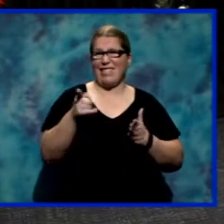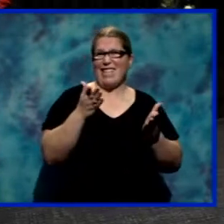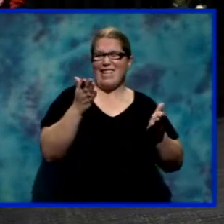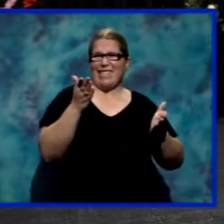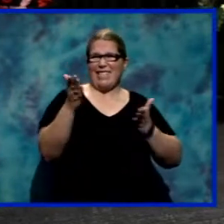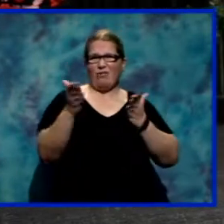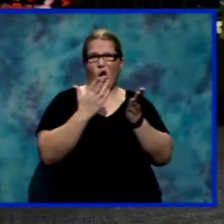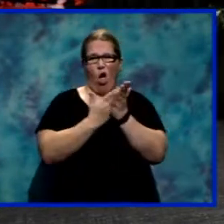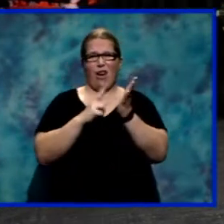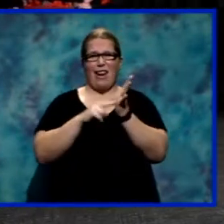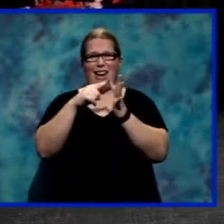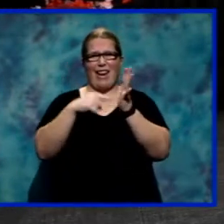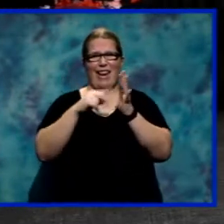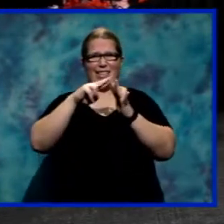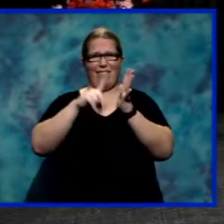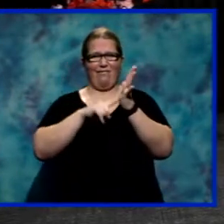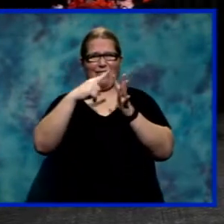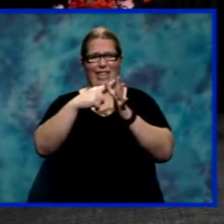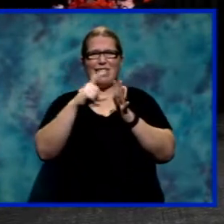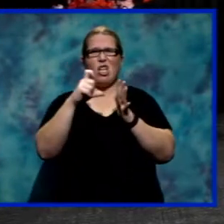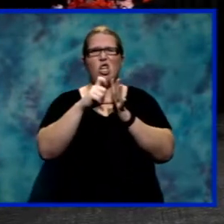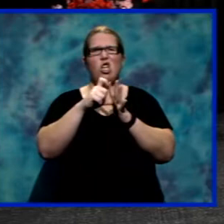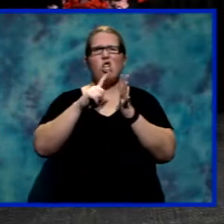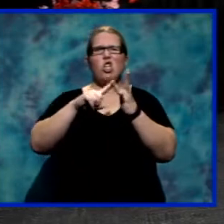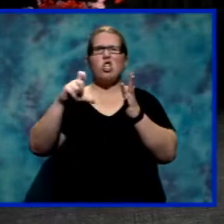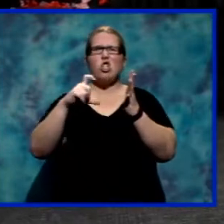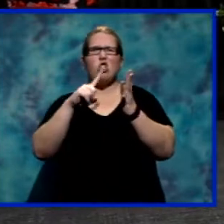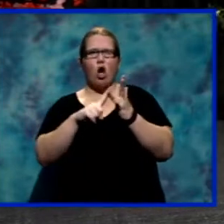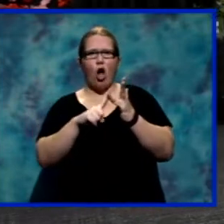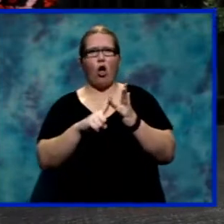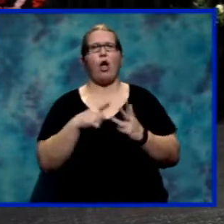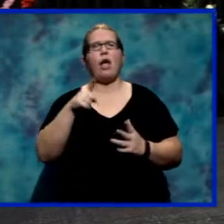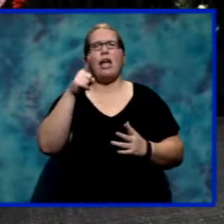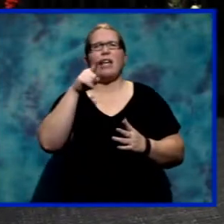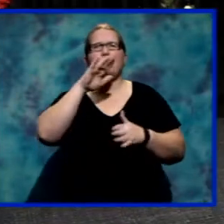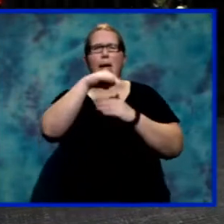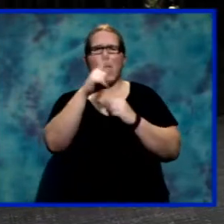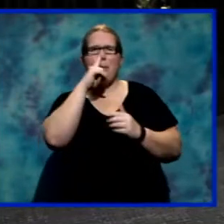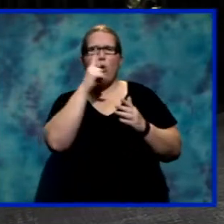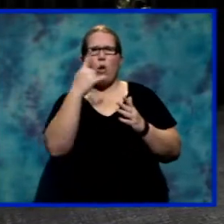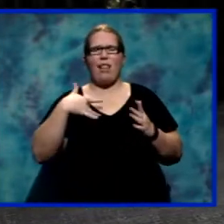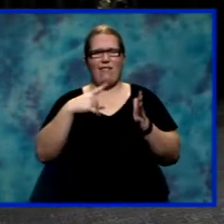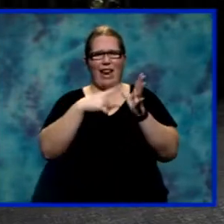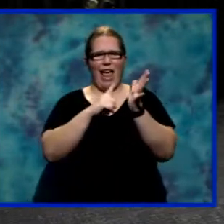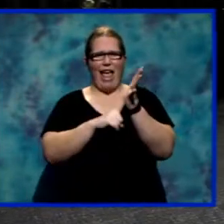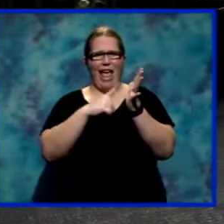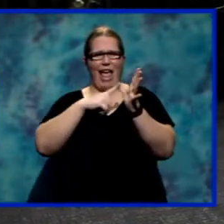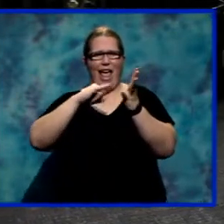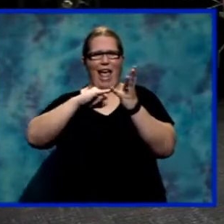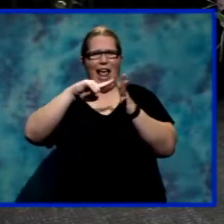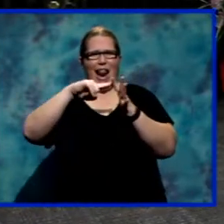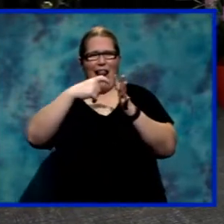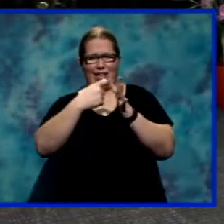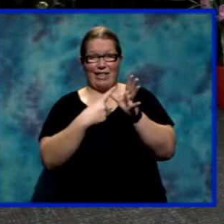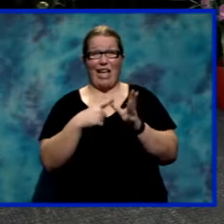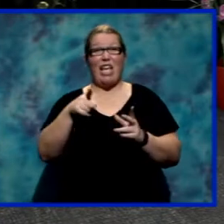on Netflix. It's a documentary series on people who live in Alaska. And it does two things to me when I watch